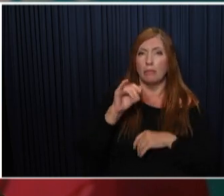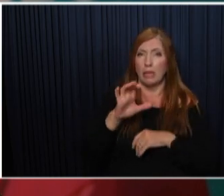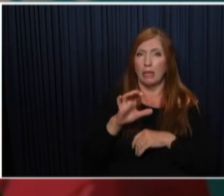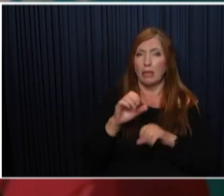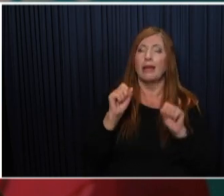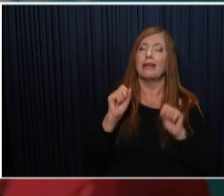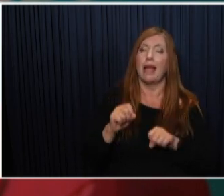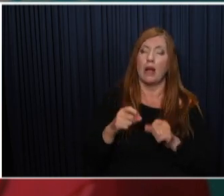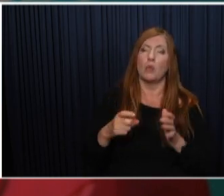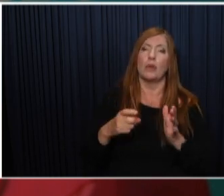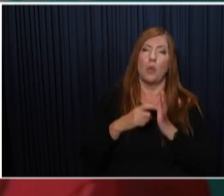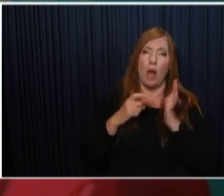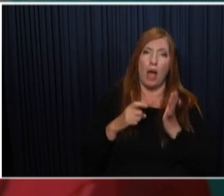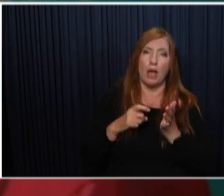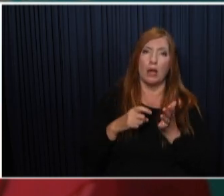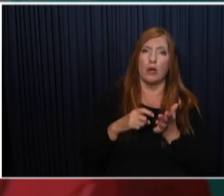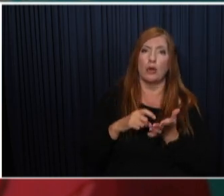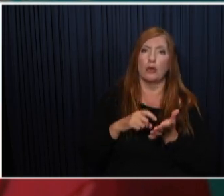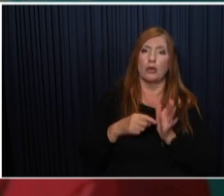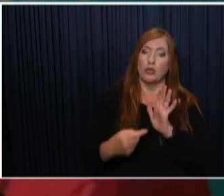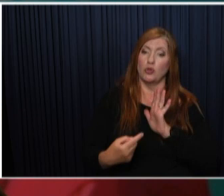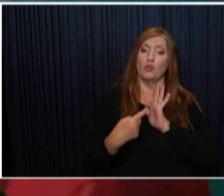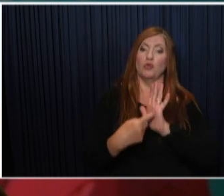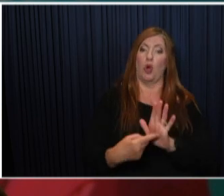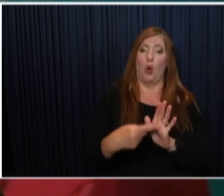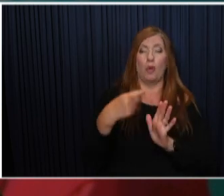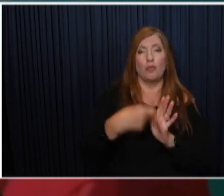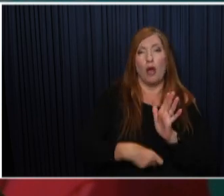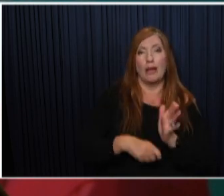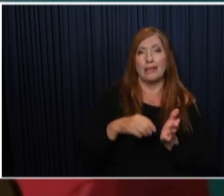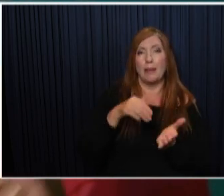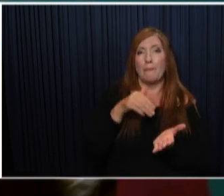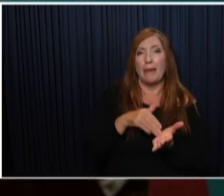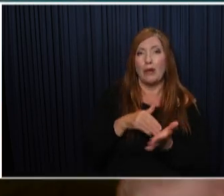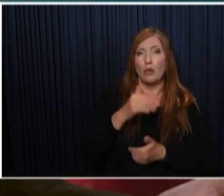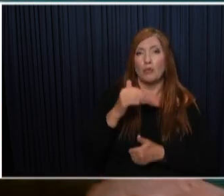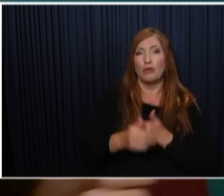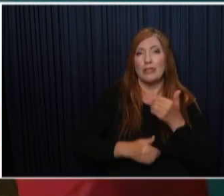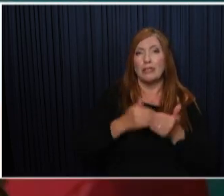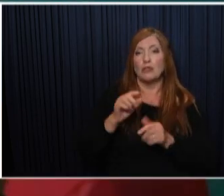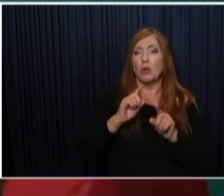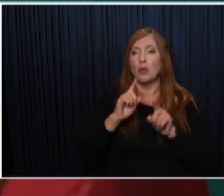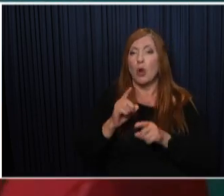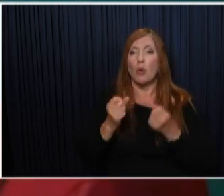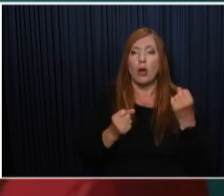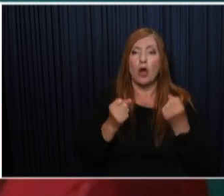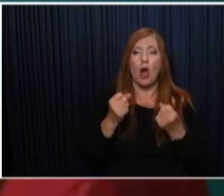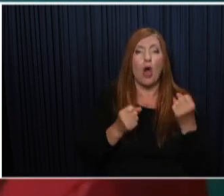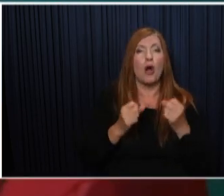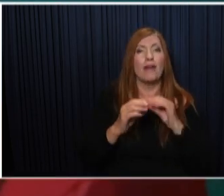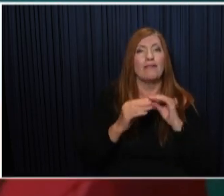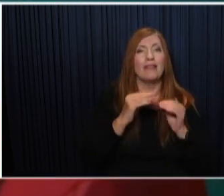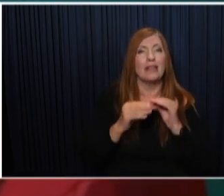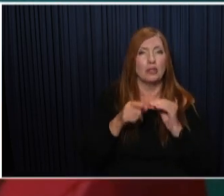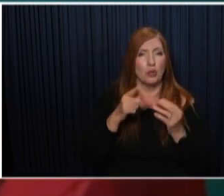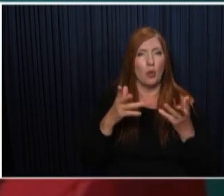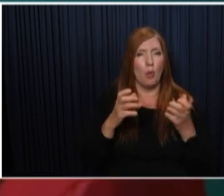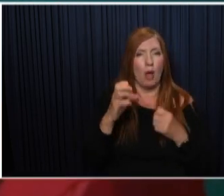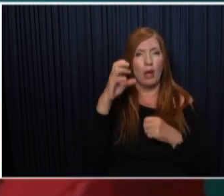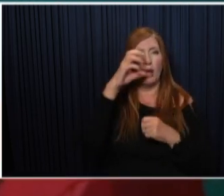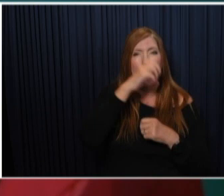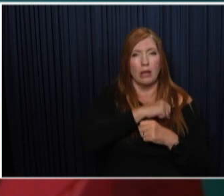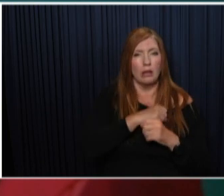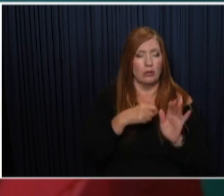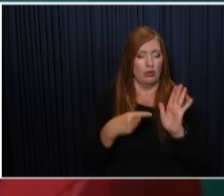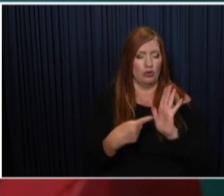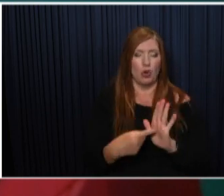require the publication of prices of the medical procedures that we're doing. If you go and get your car fixed, you want an estimate of